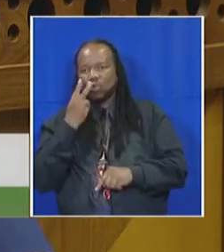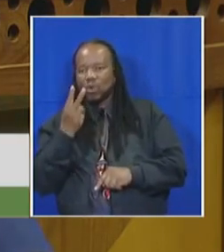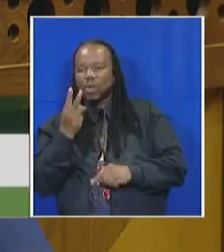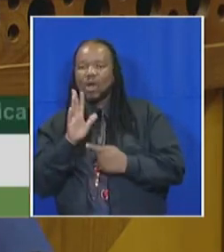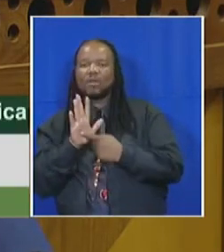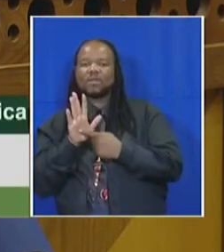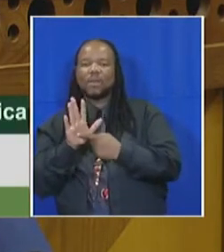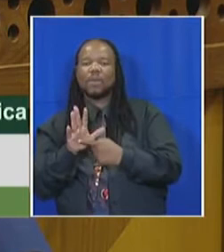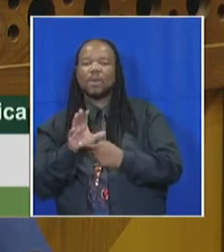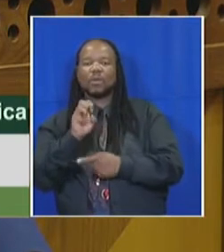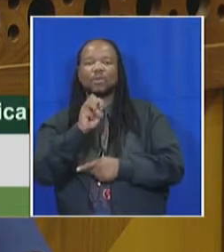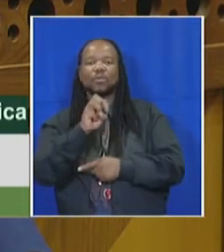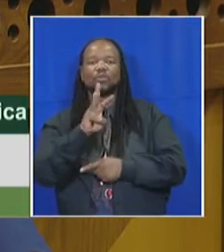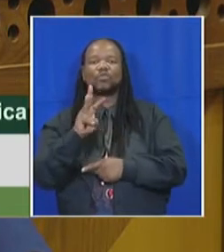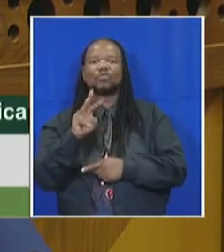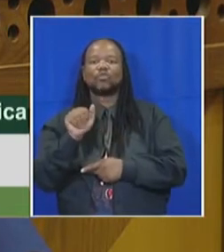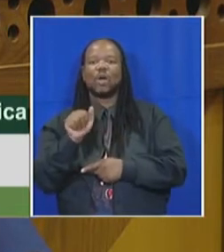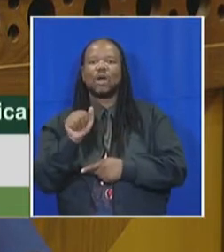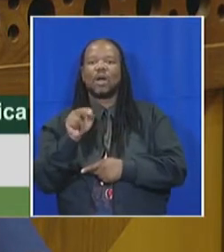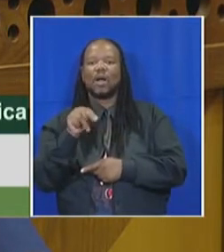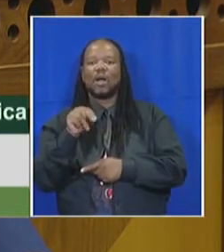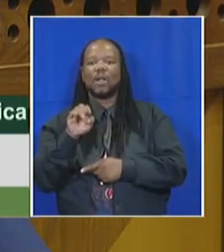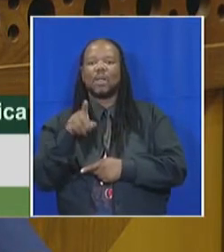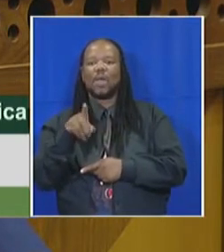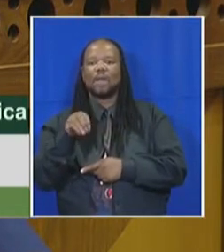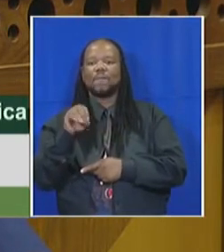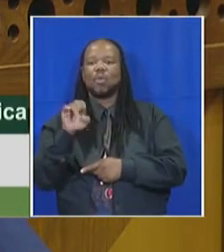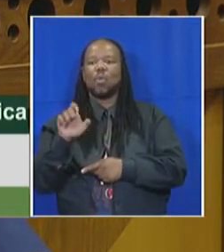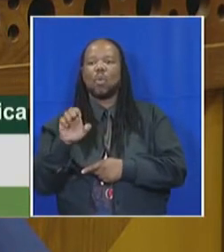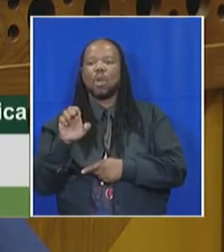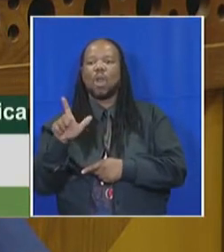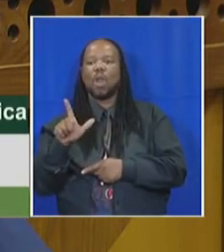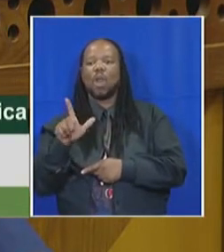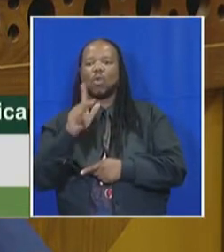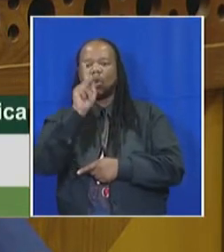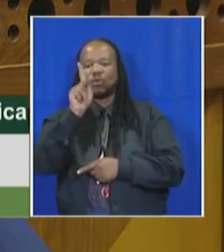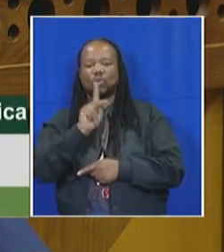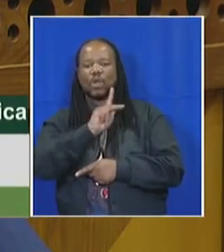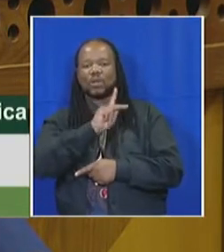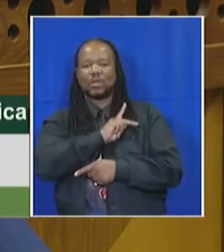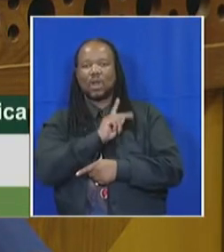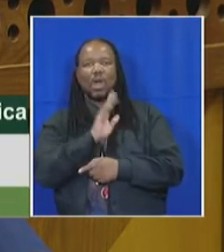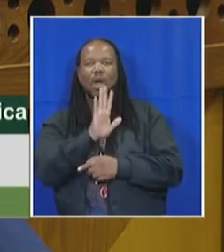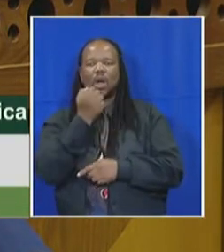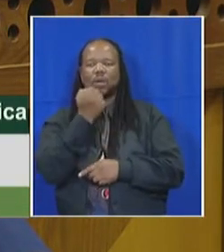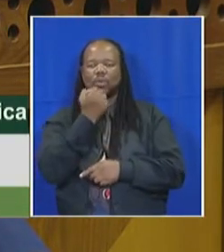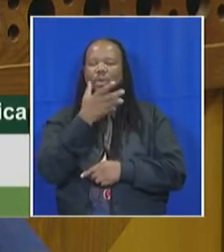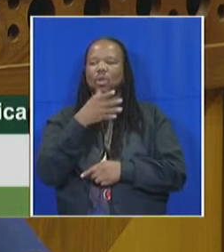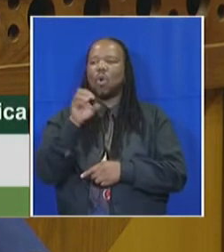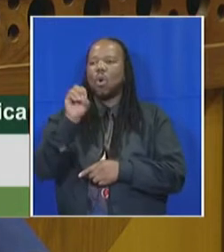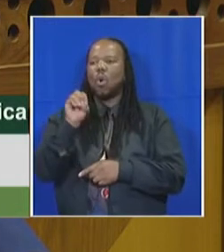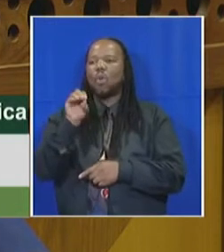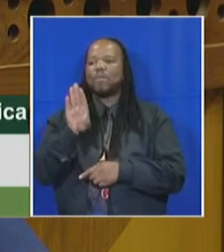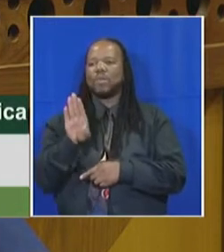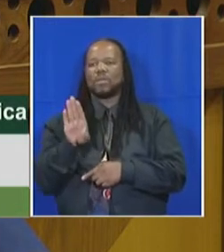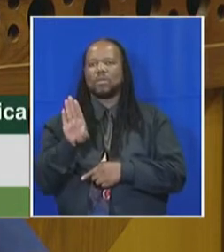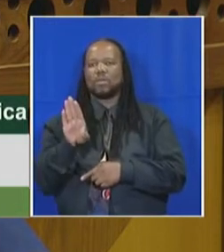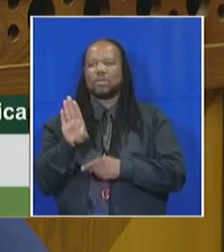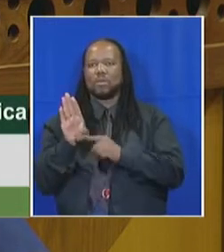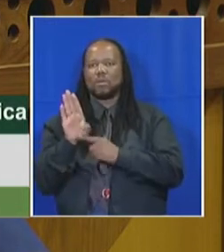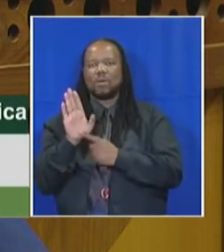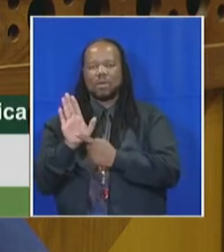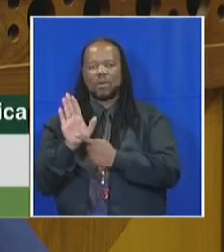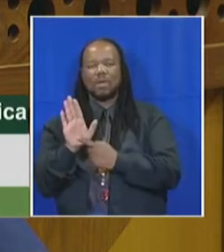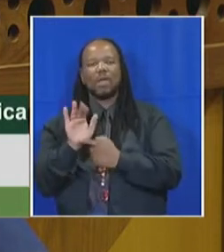family in KwaZulu-Natal, or no, this was in Bloemfontein, where the investigating officer